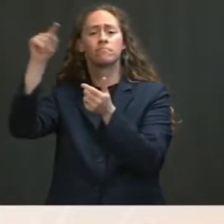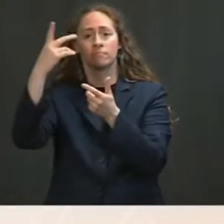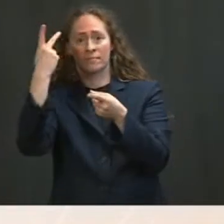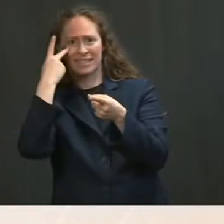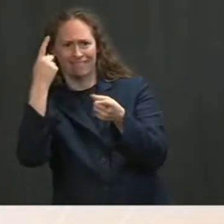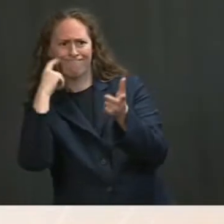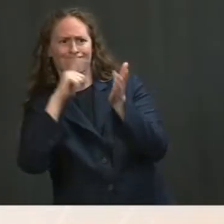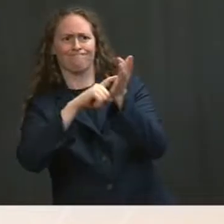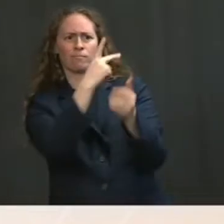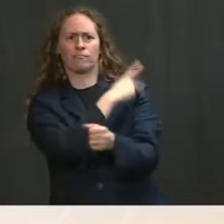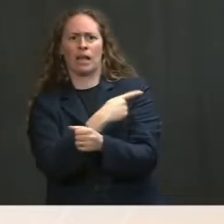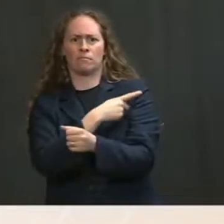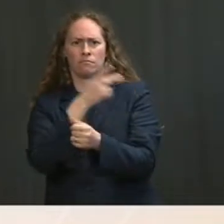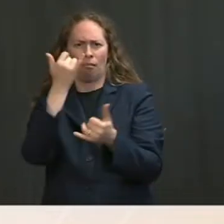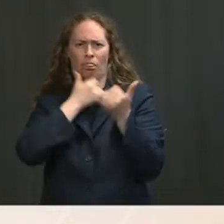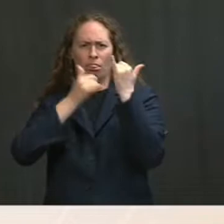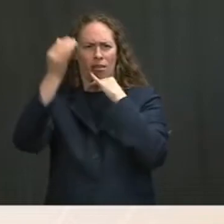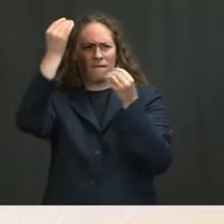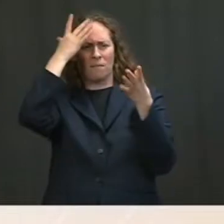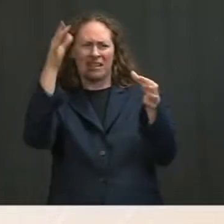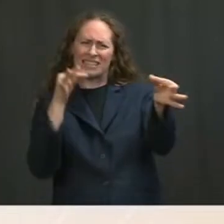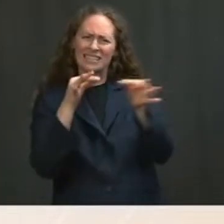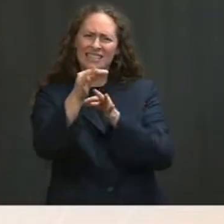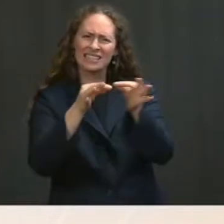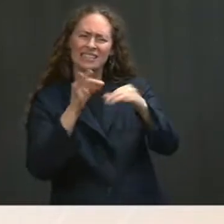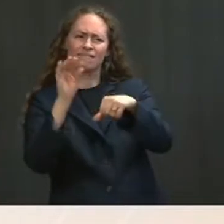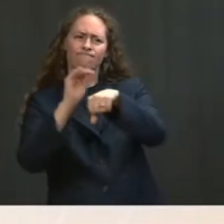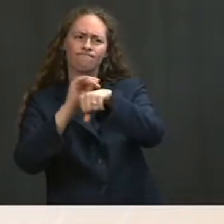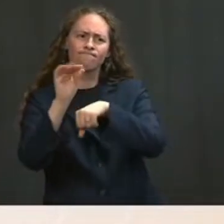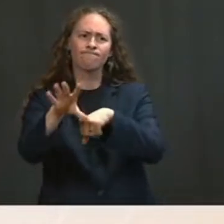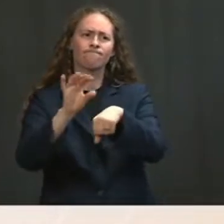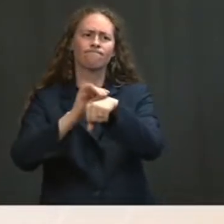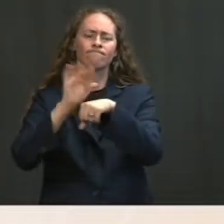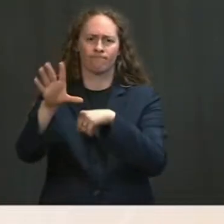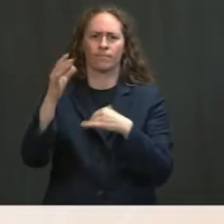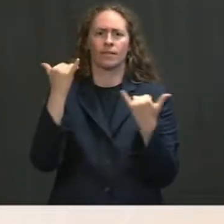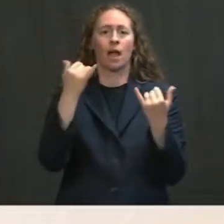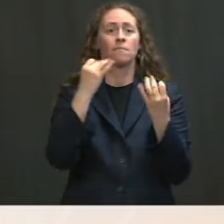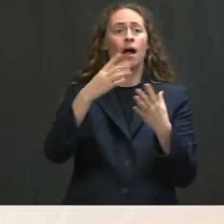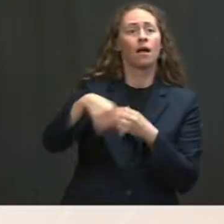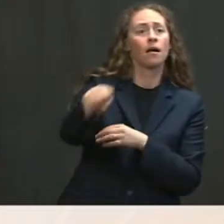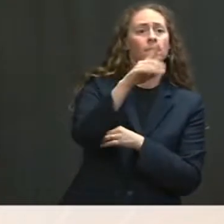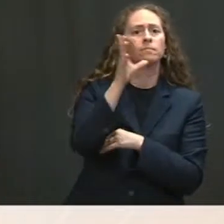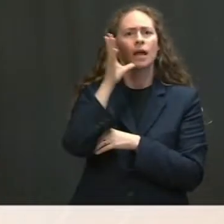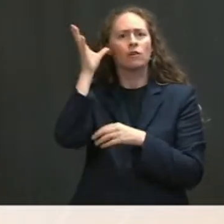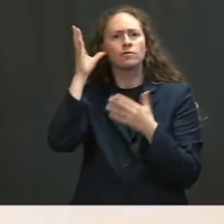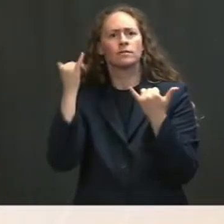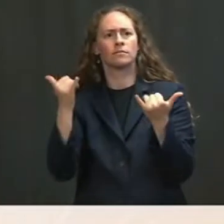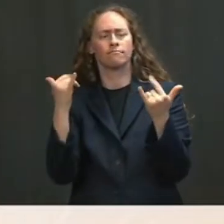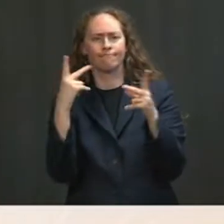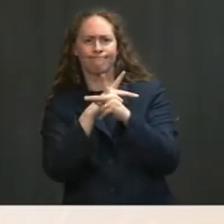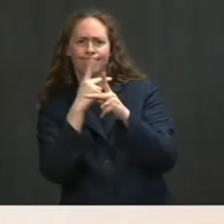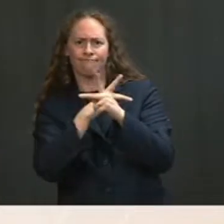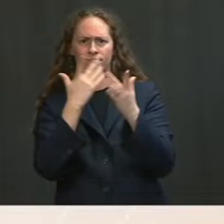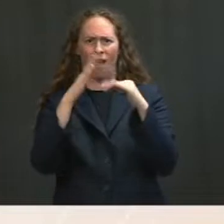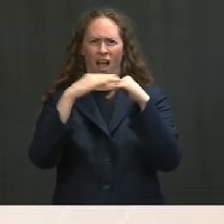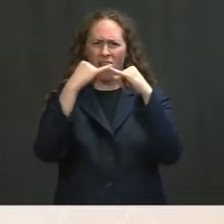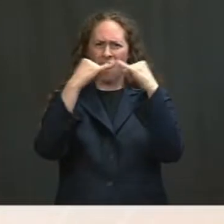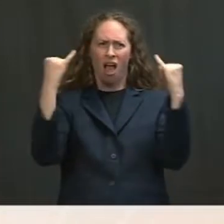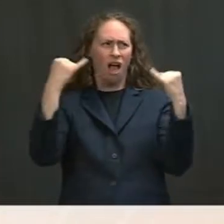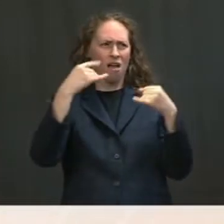campaign to help parents navigate online health information. I'm encouraged to see this commitment, and again, this is just the